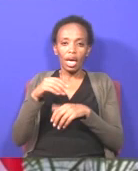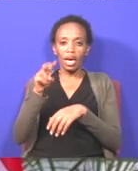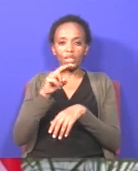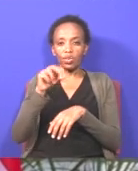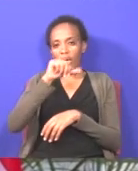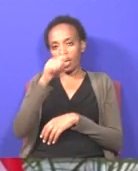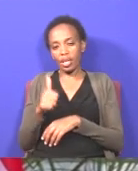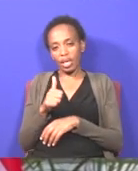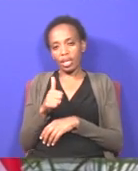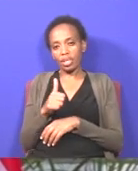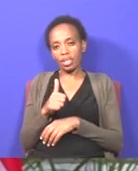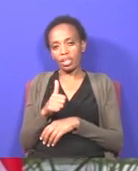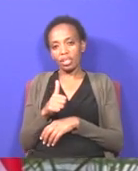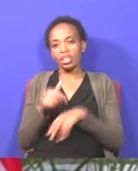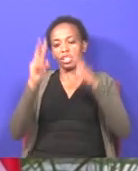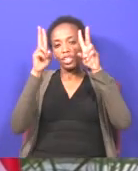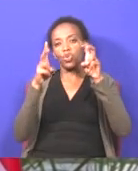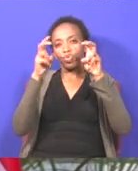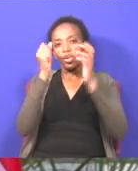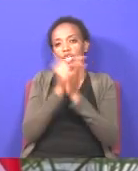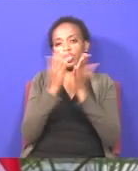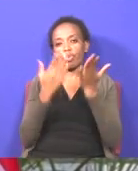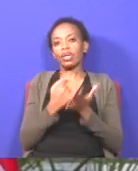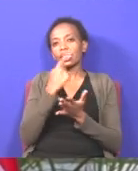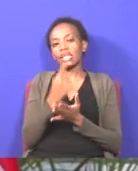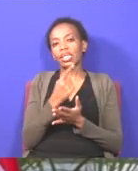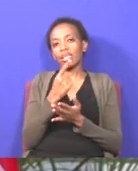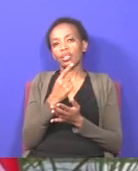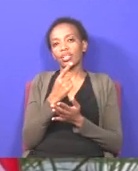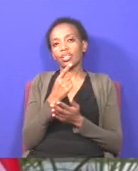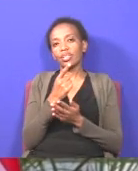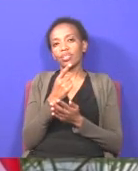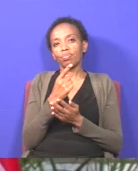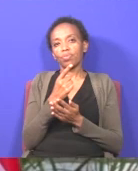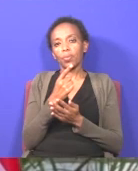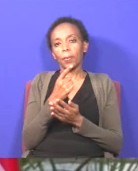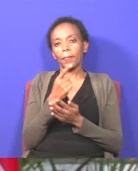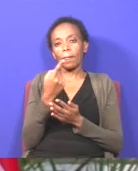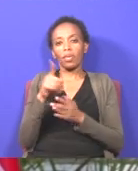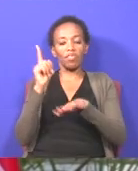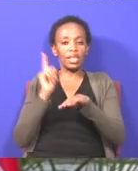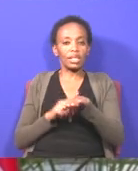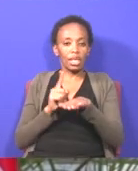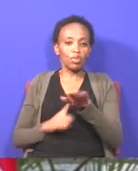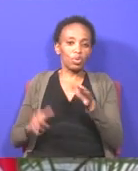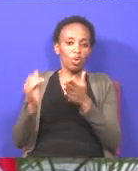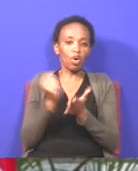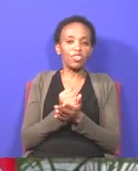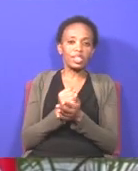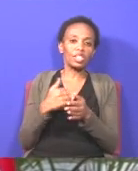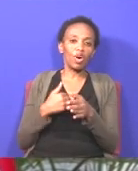another headline saying that for the time you have been in office, you have